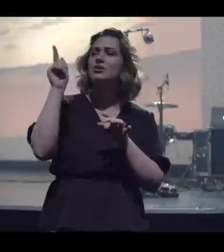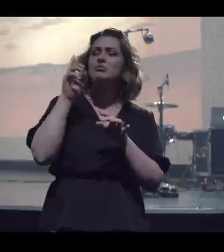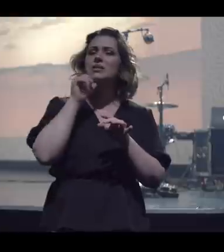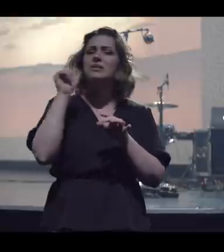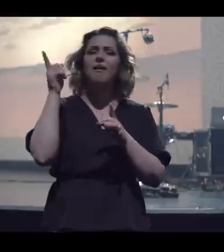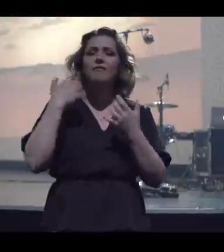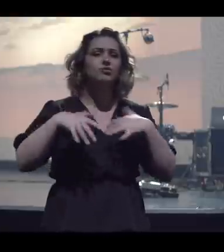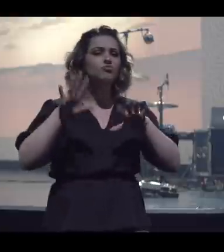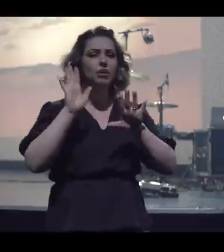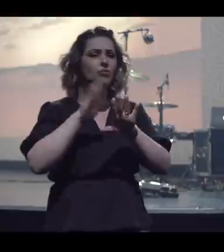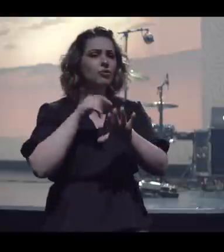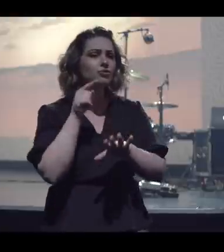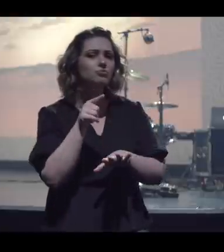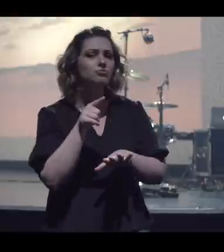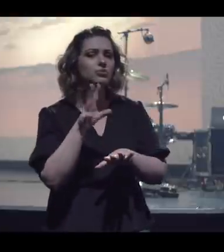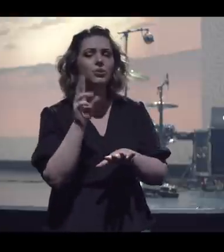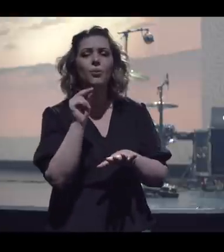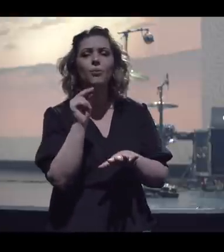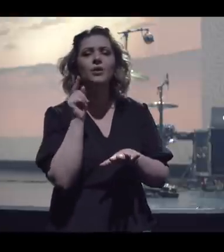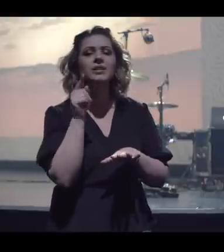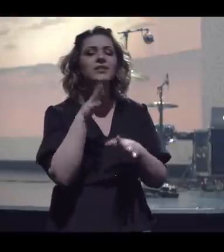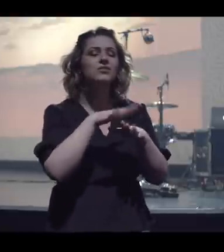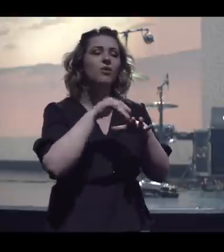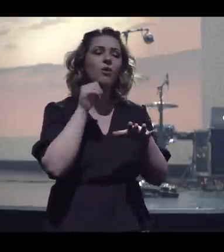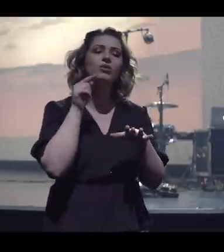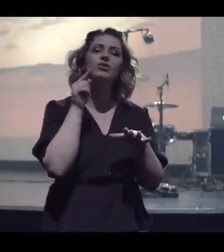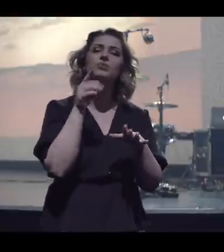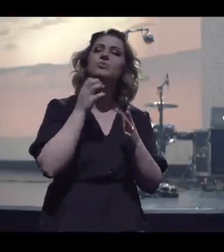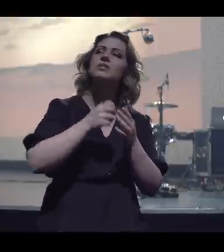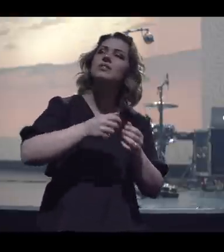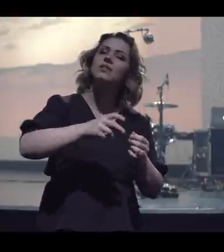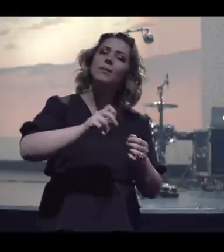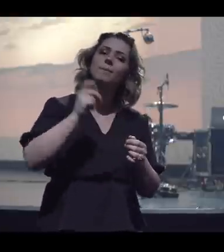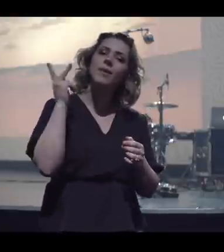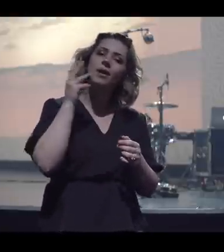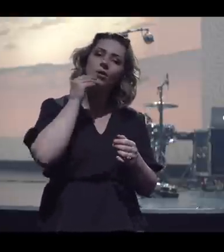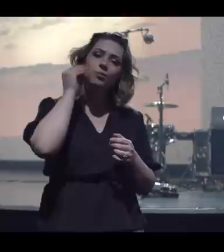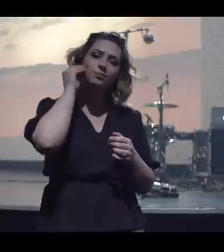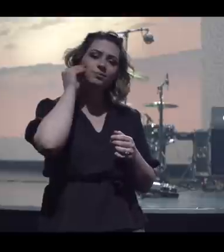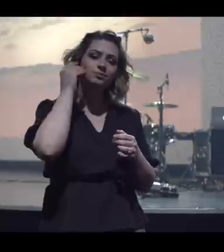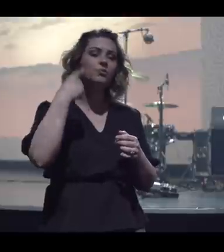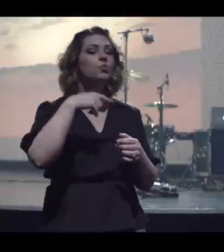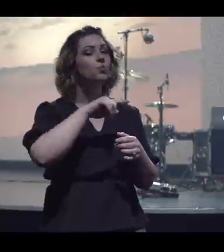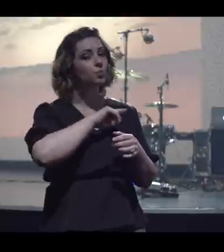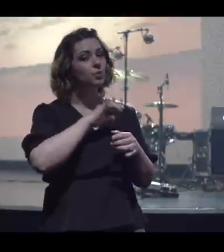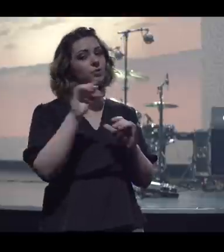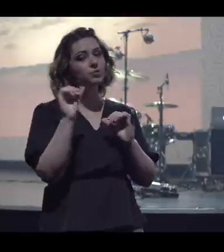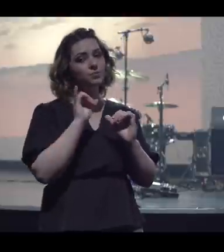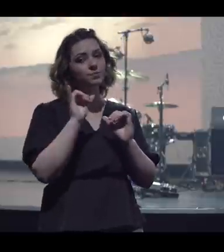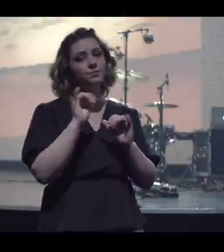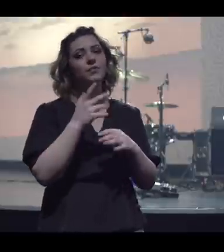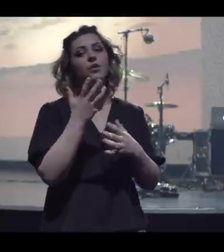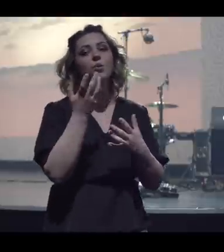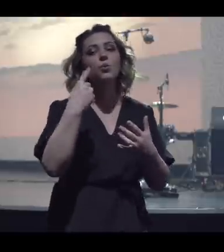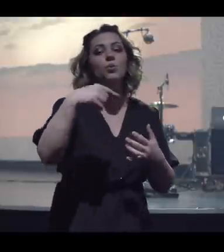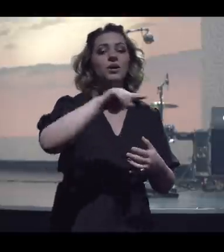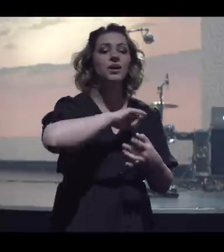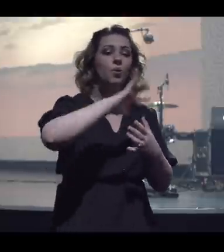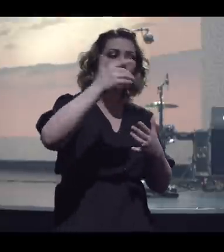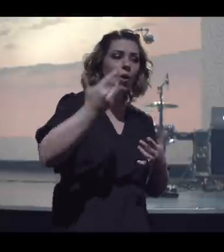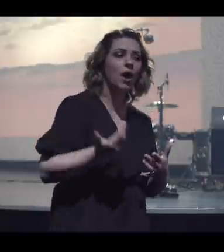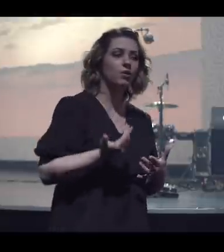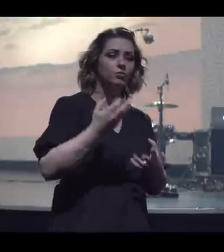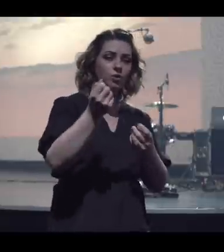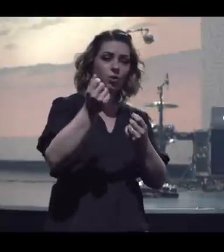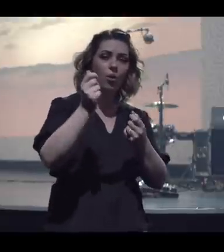you. He's calling you, come home. And so are we. We welcome you here